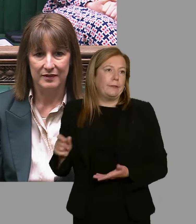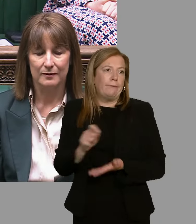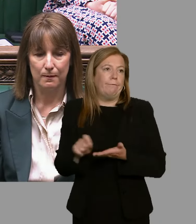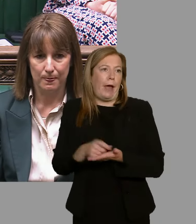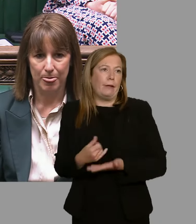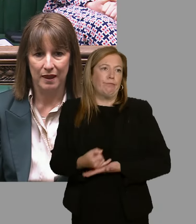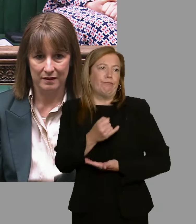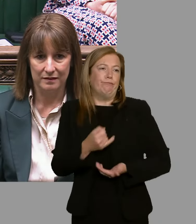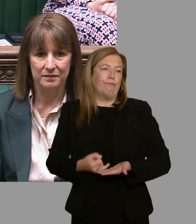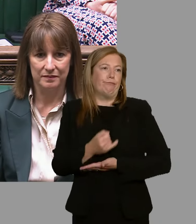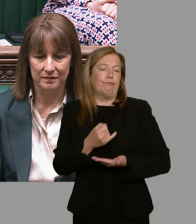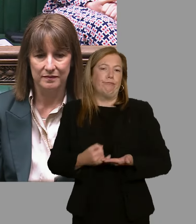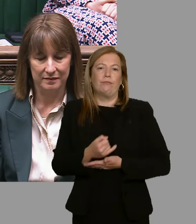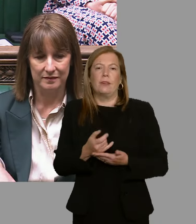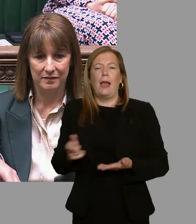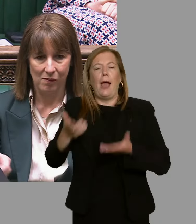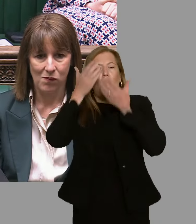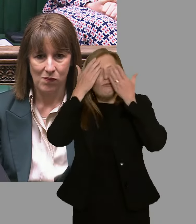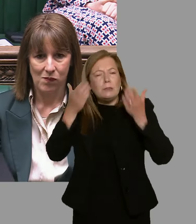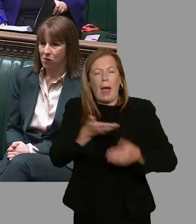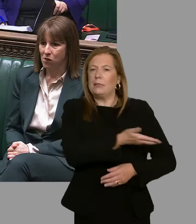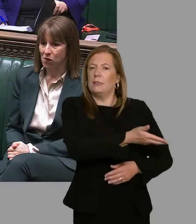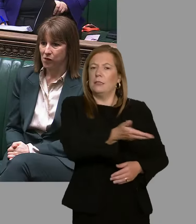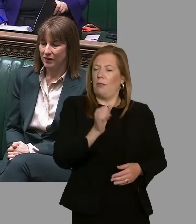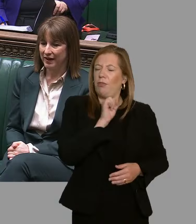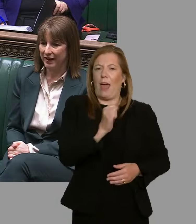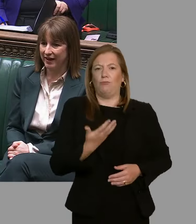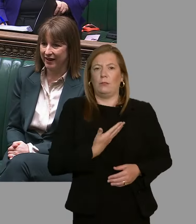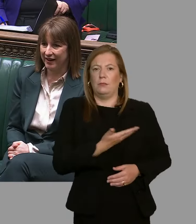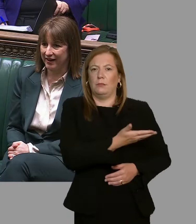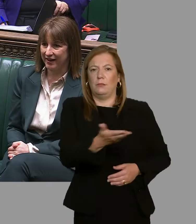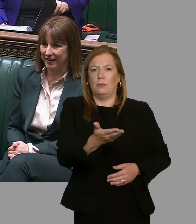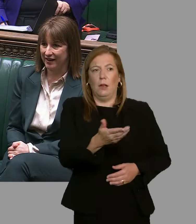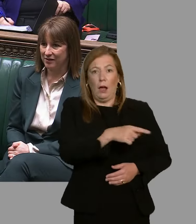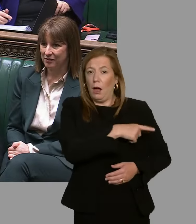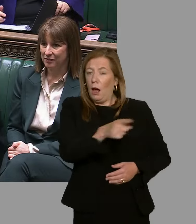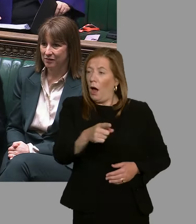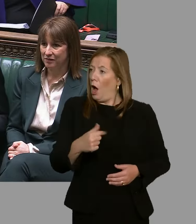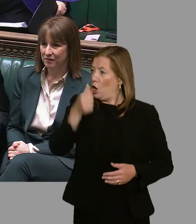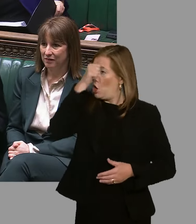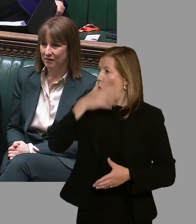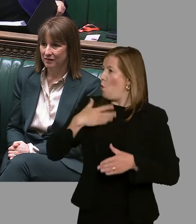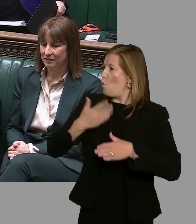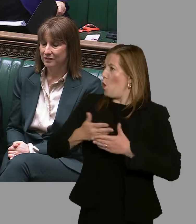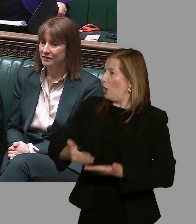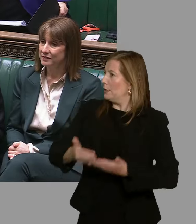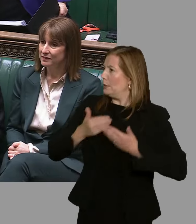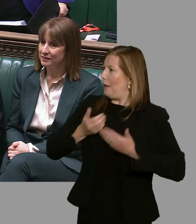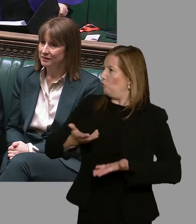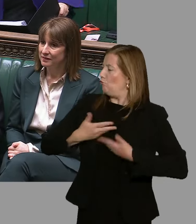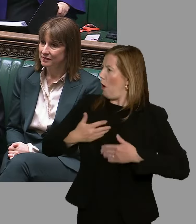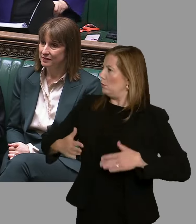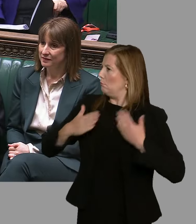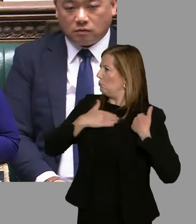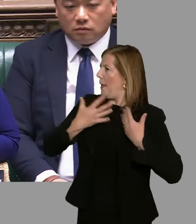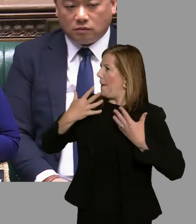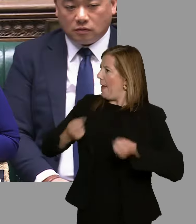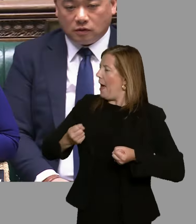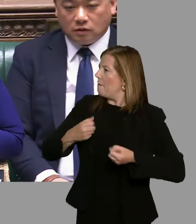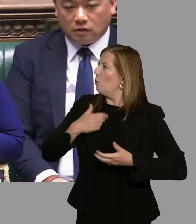at work are good for workers, good for the economy and good for growth. Kemi Badenoch. Mr. Speaker, the Prime Minister needs to listen